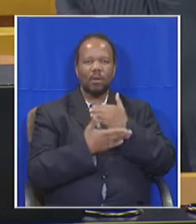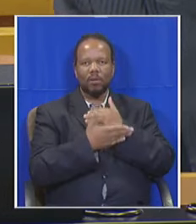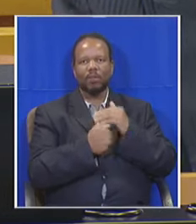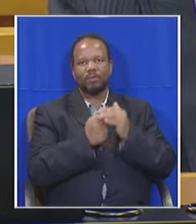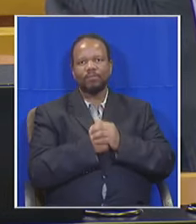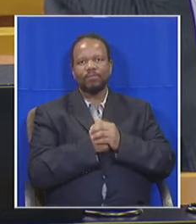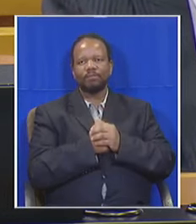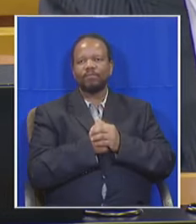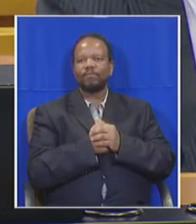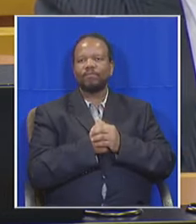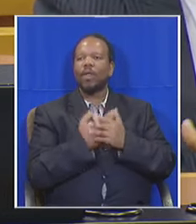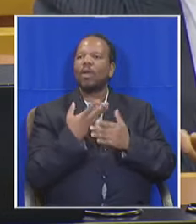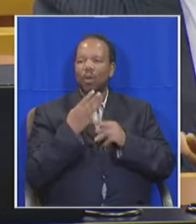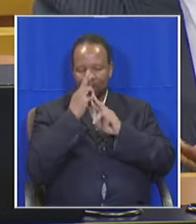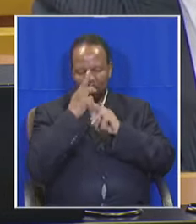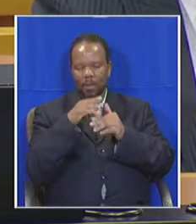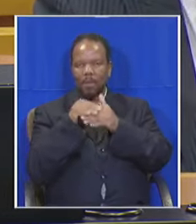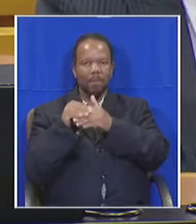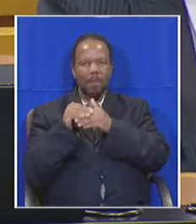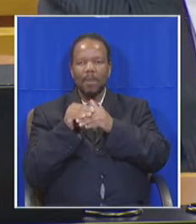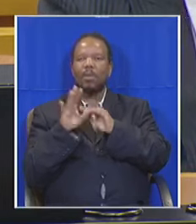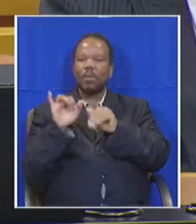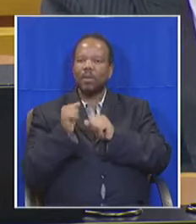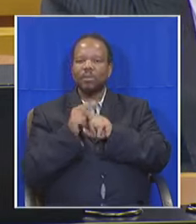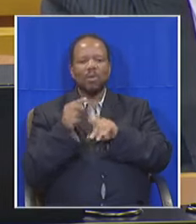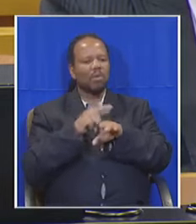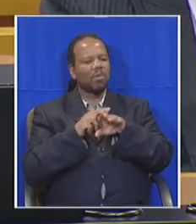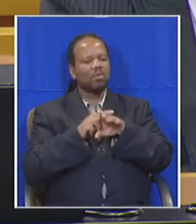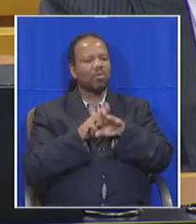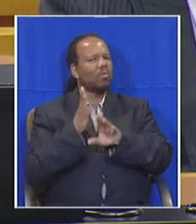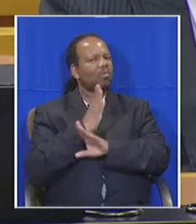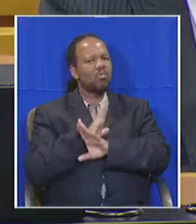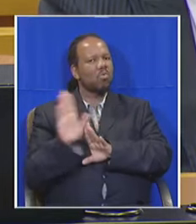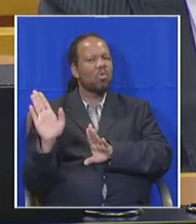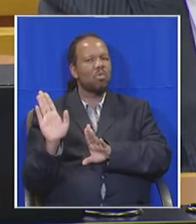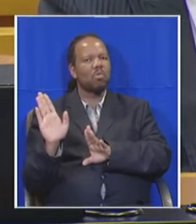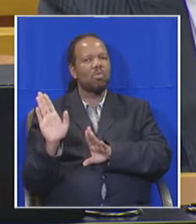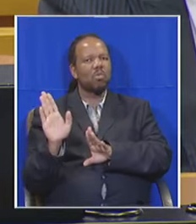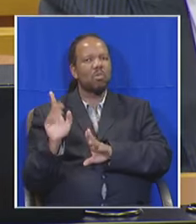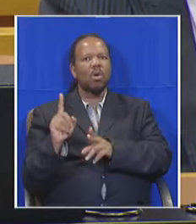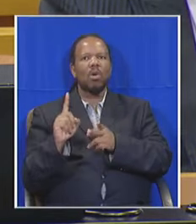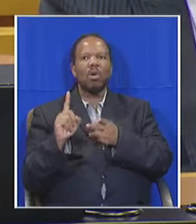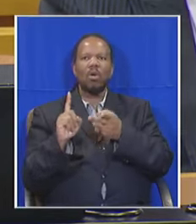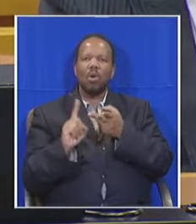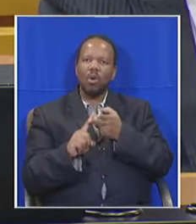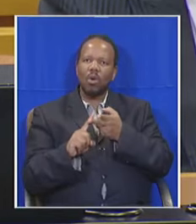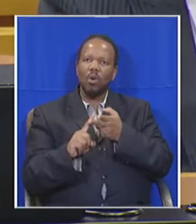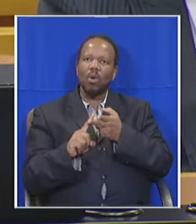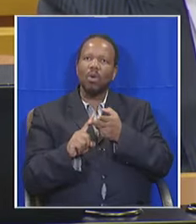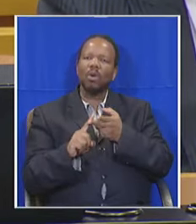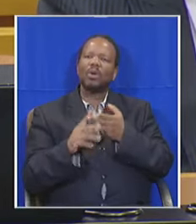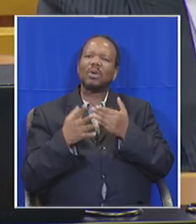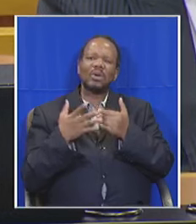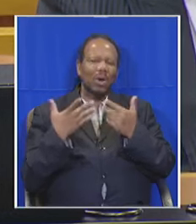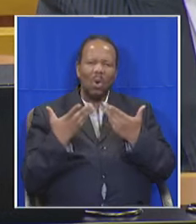those honorable members who say we must reject racism and any association with fascist conduct